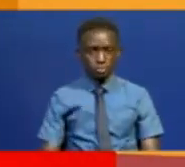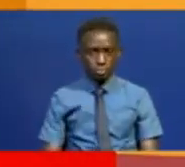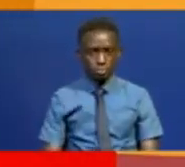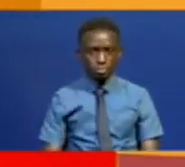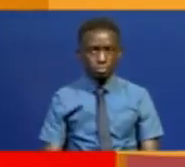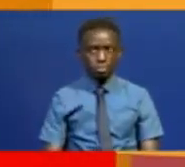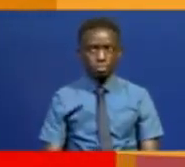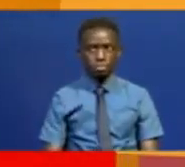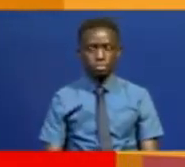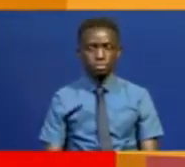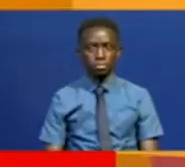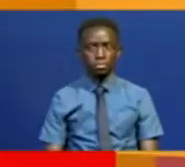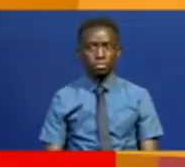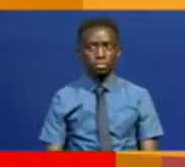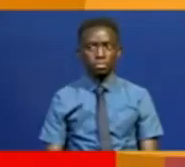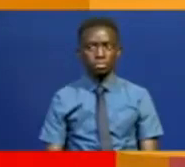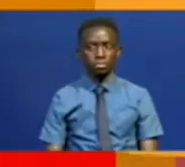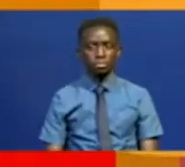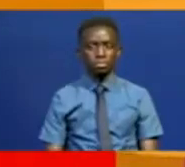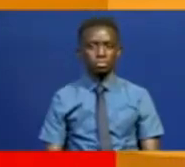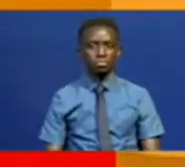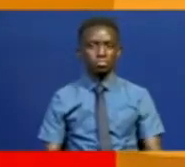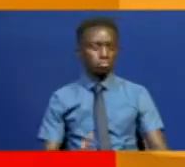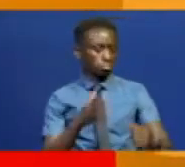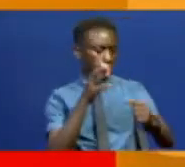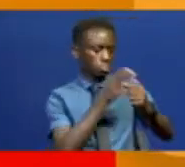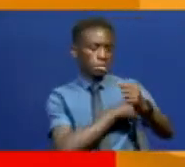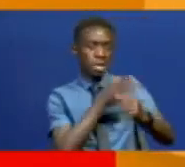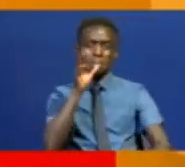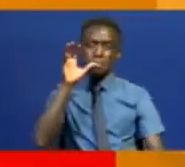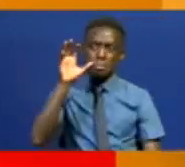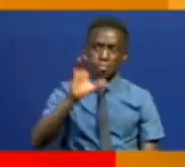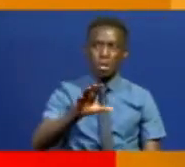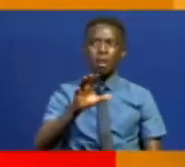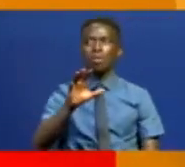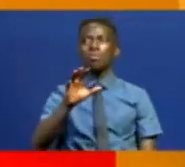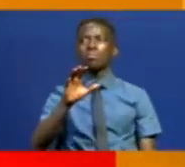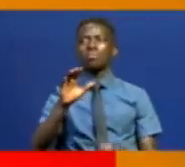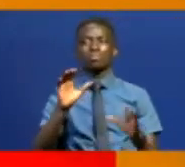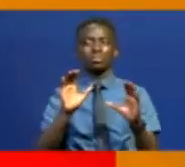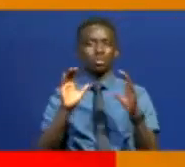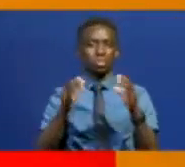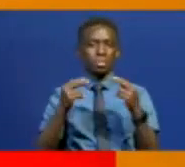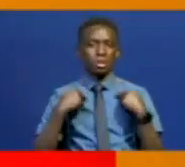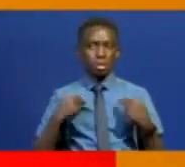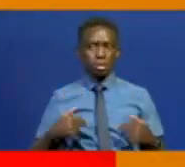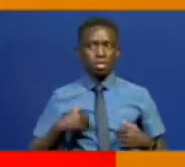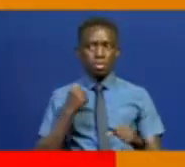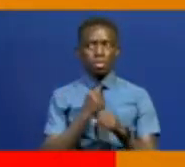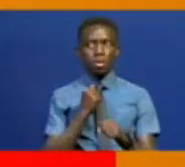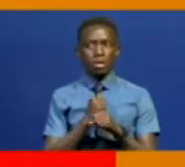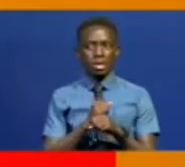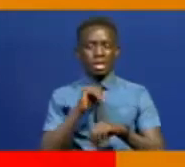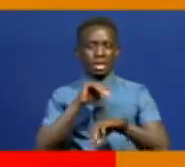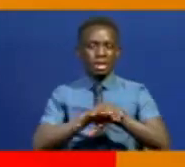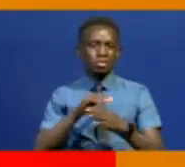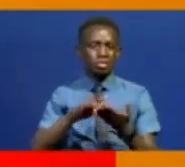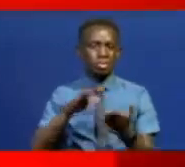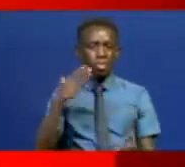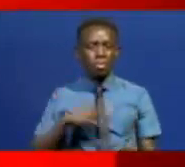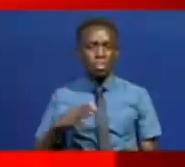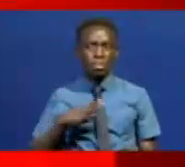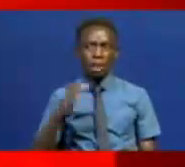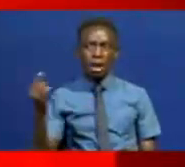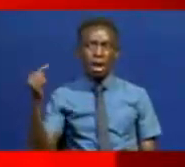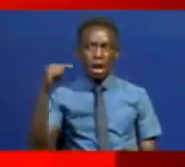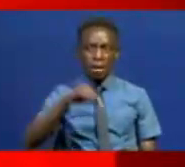To empower the community health workers to get more people coming to this facility to respond